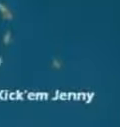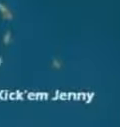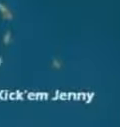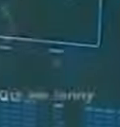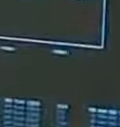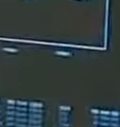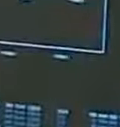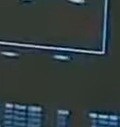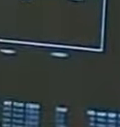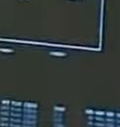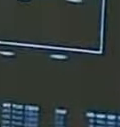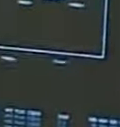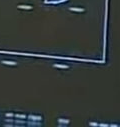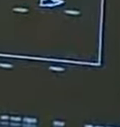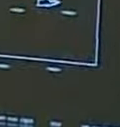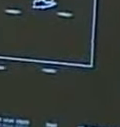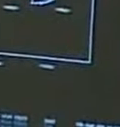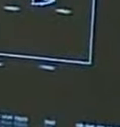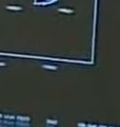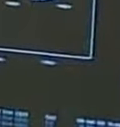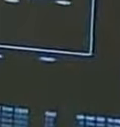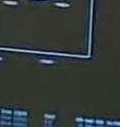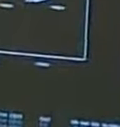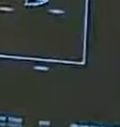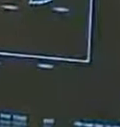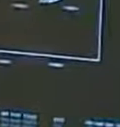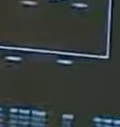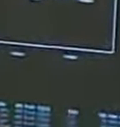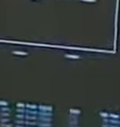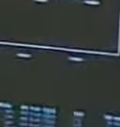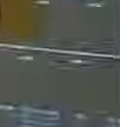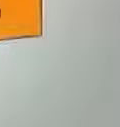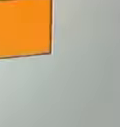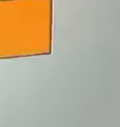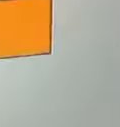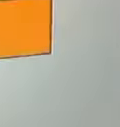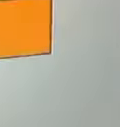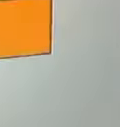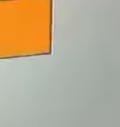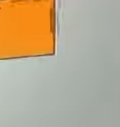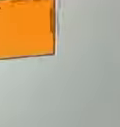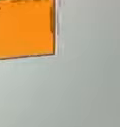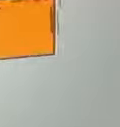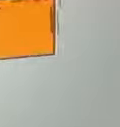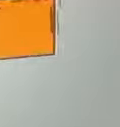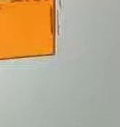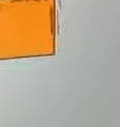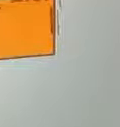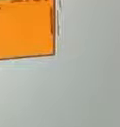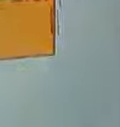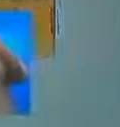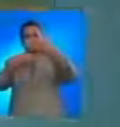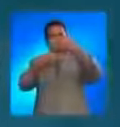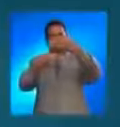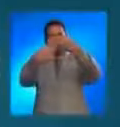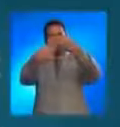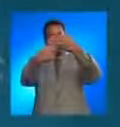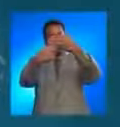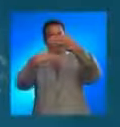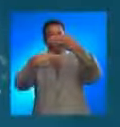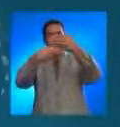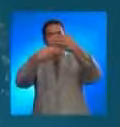seismic activity. In the Puerto Rico region, the North American and Caribbean plates are in contact. The North American plate